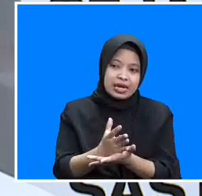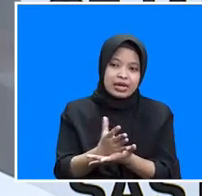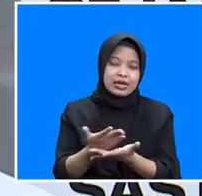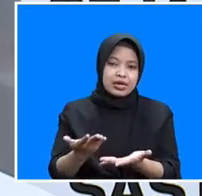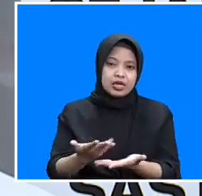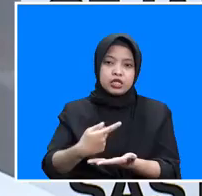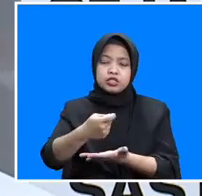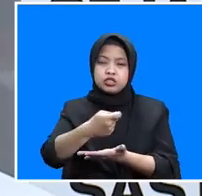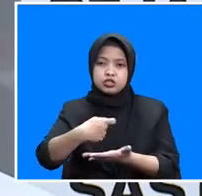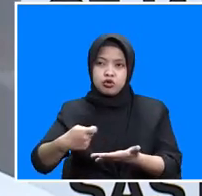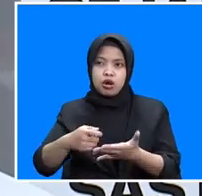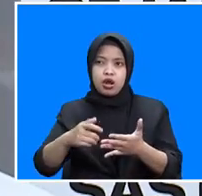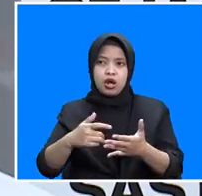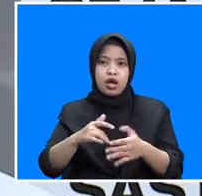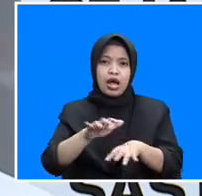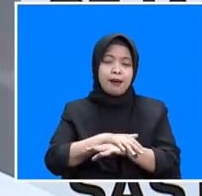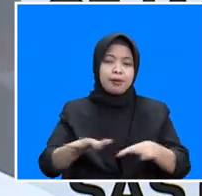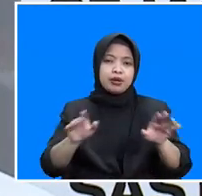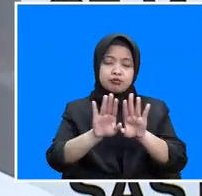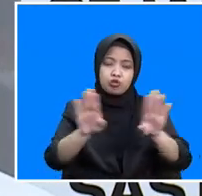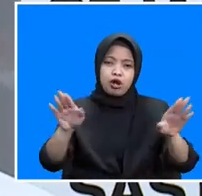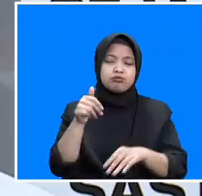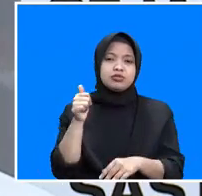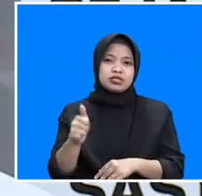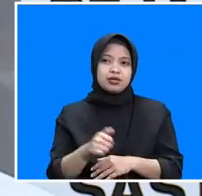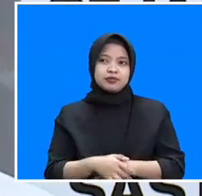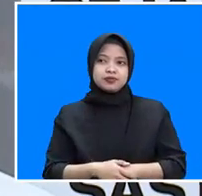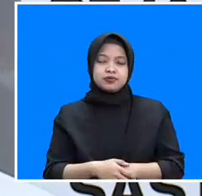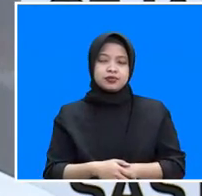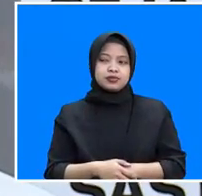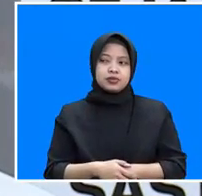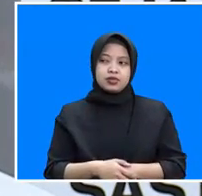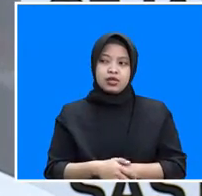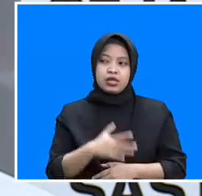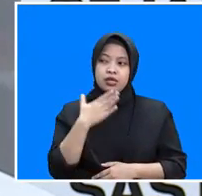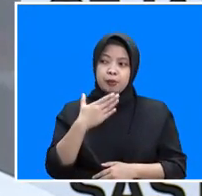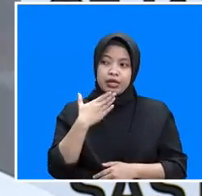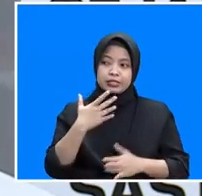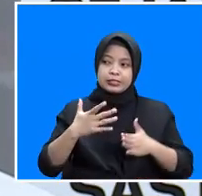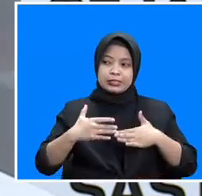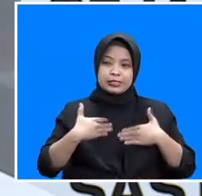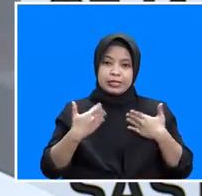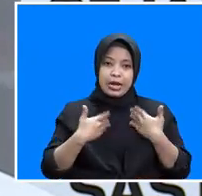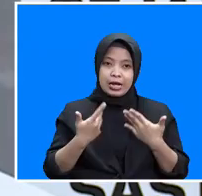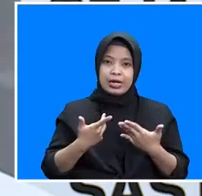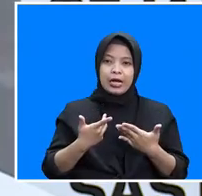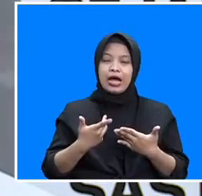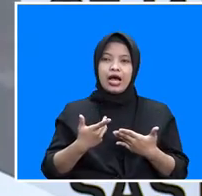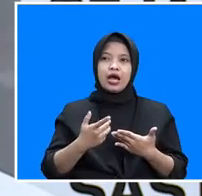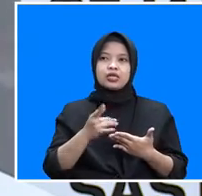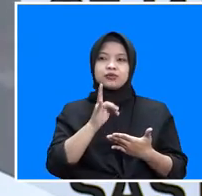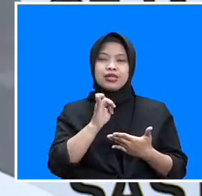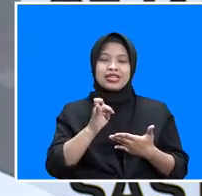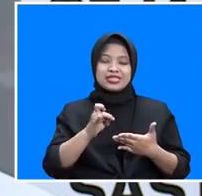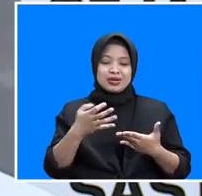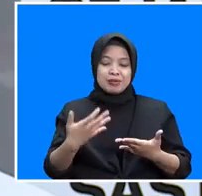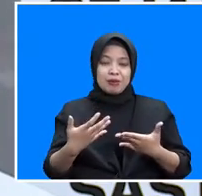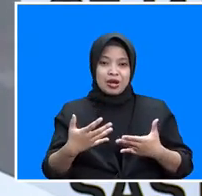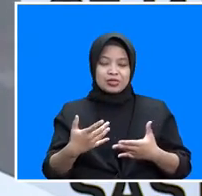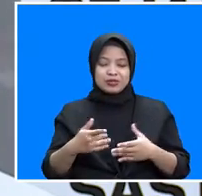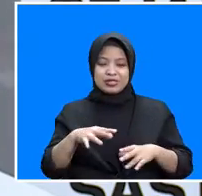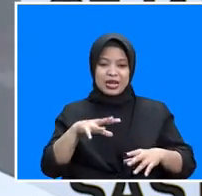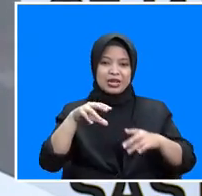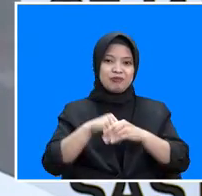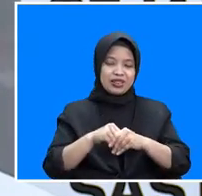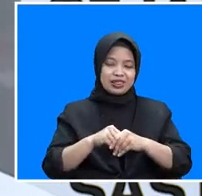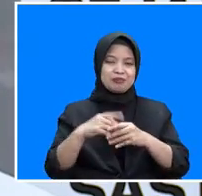So UNICEF has been very happy to be involved in supporting some of the analytical information and data collection work to